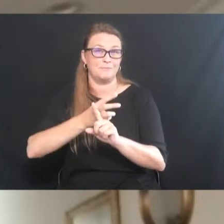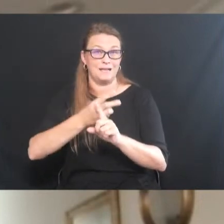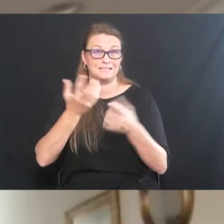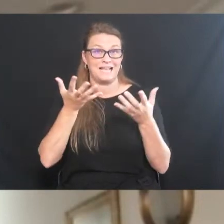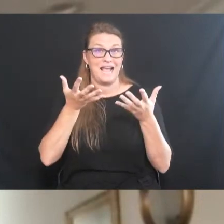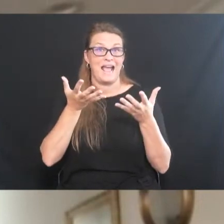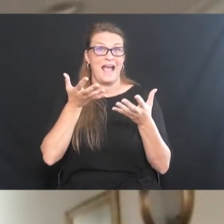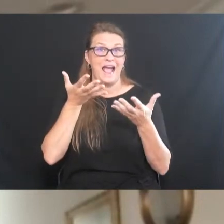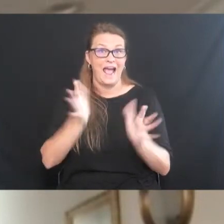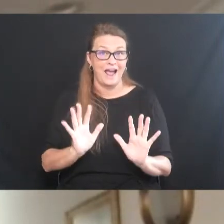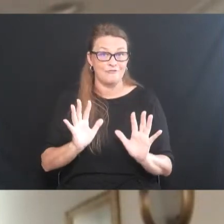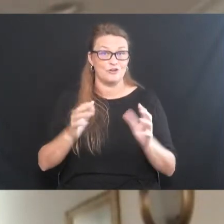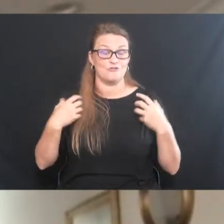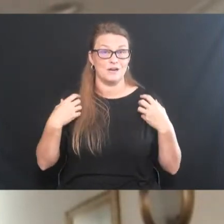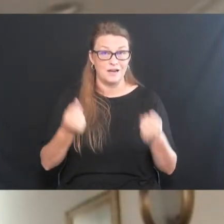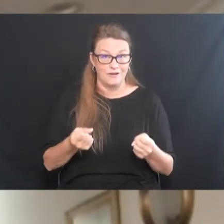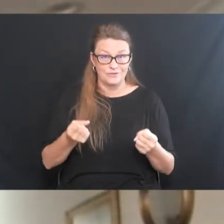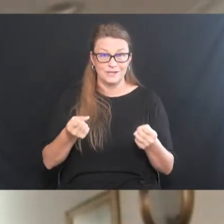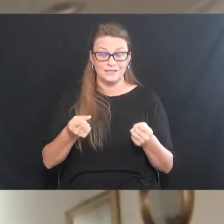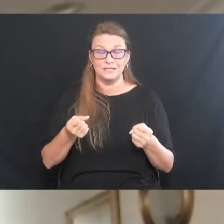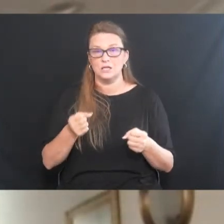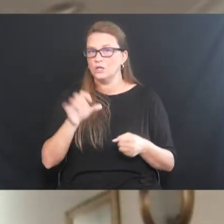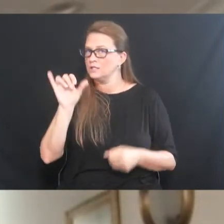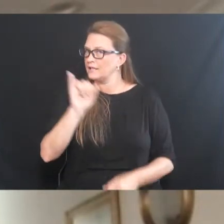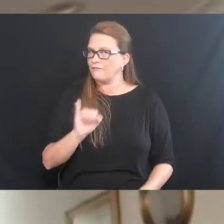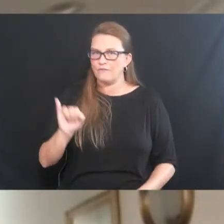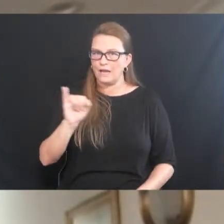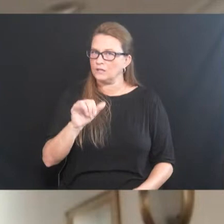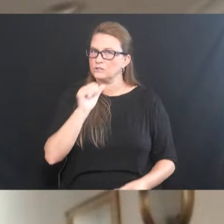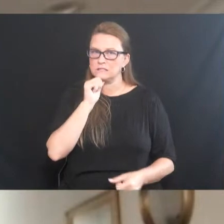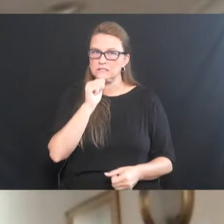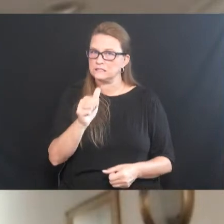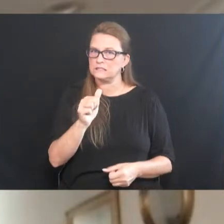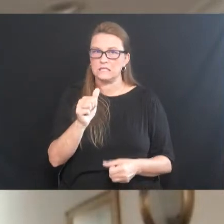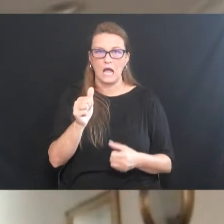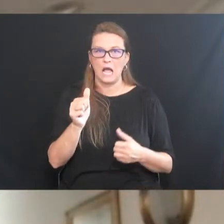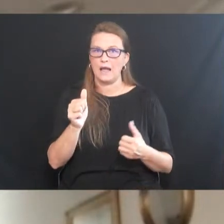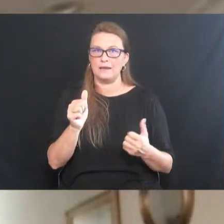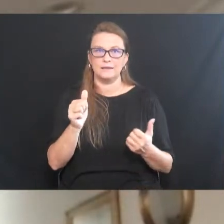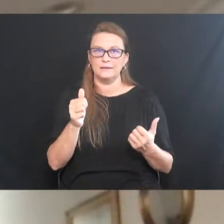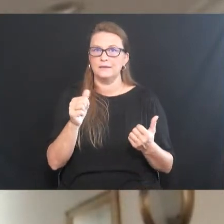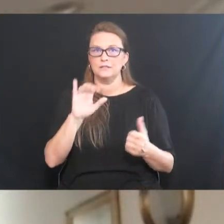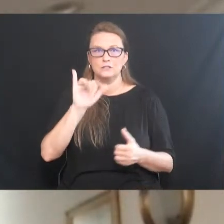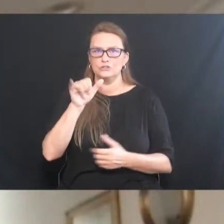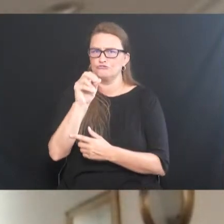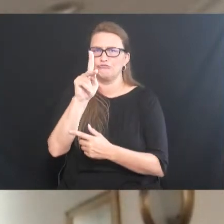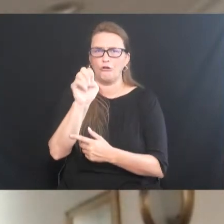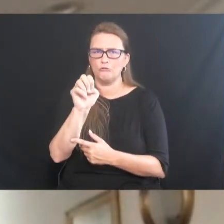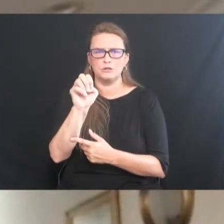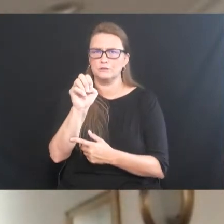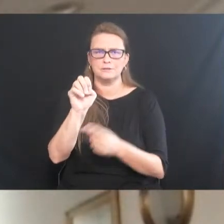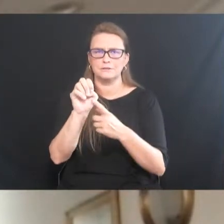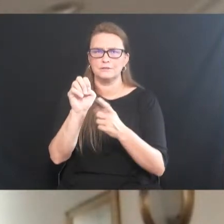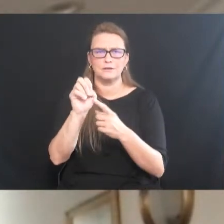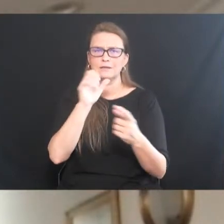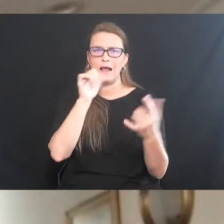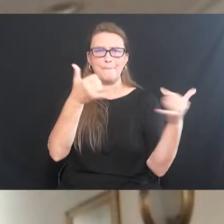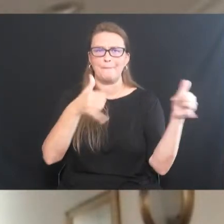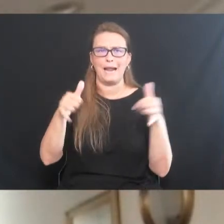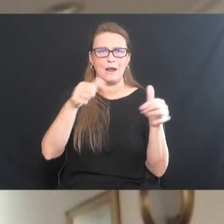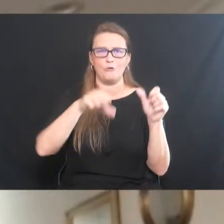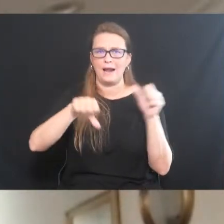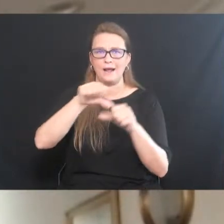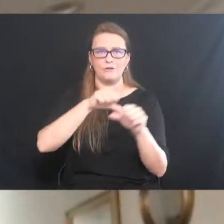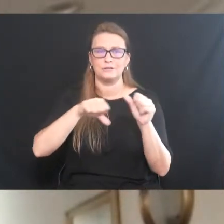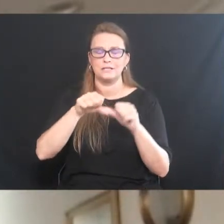acute infection. So this infection is nothing to play around with. We know in West Virginia, we are very proud of our